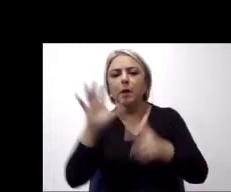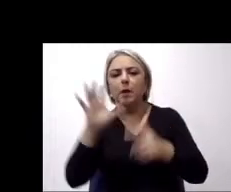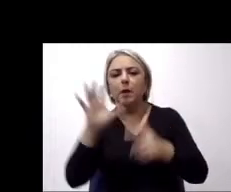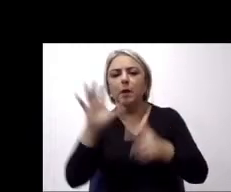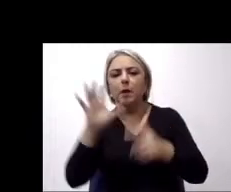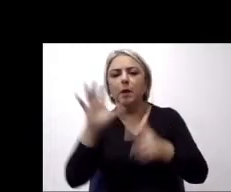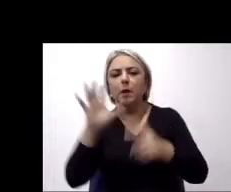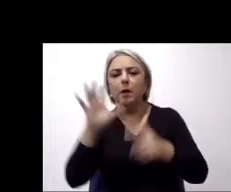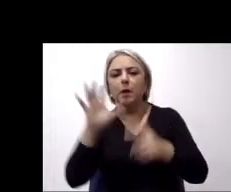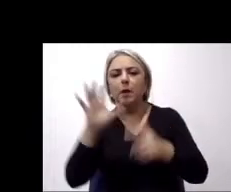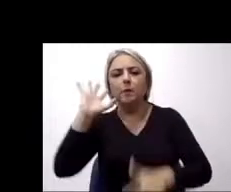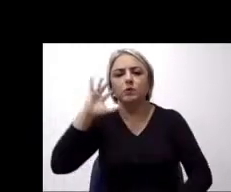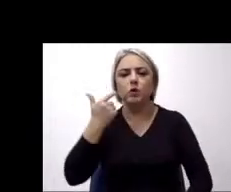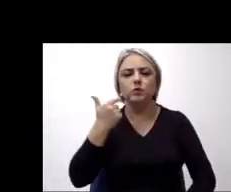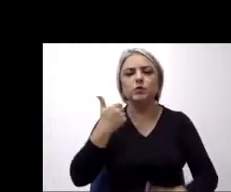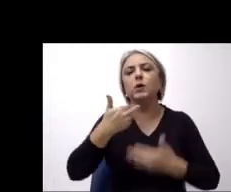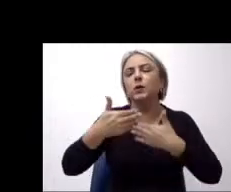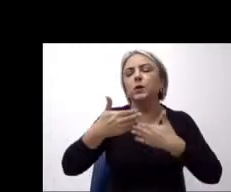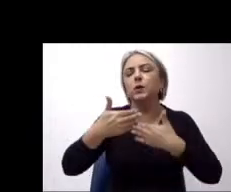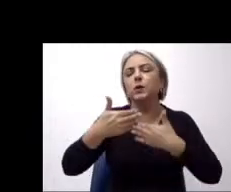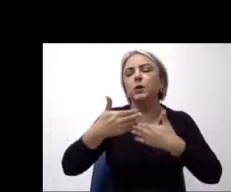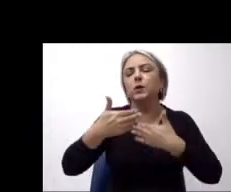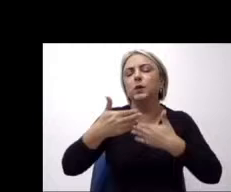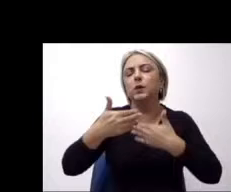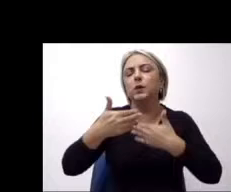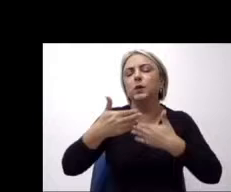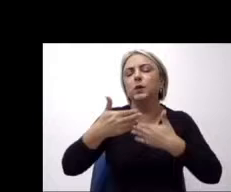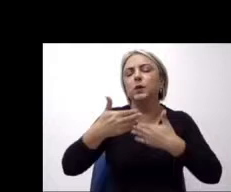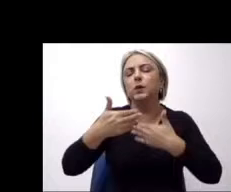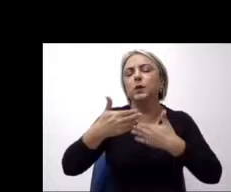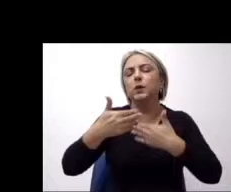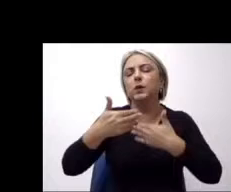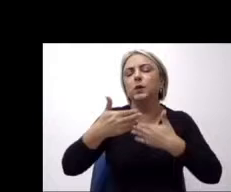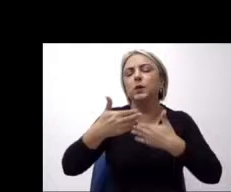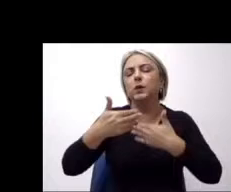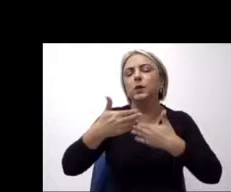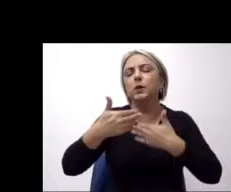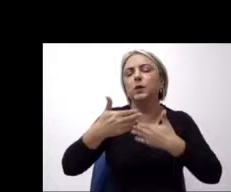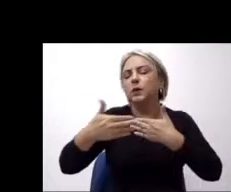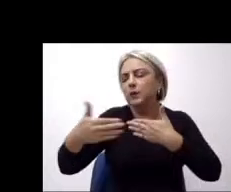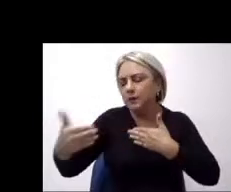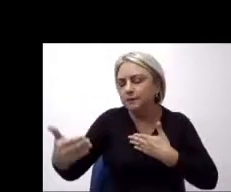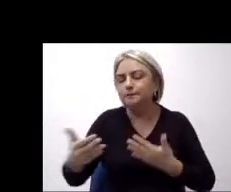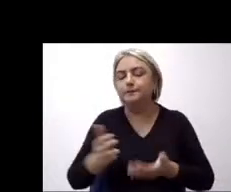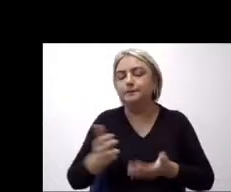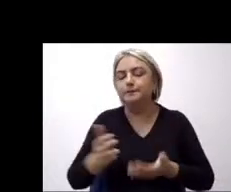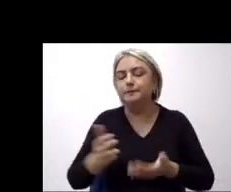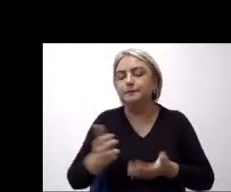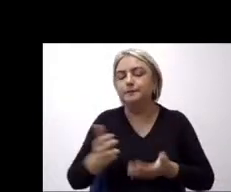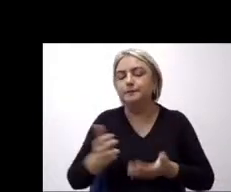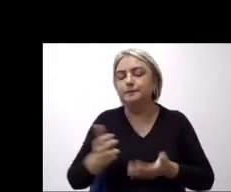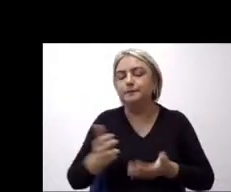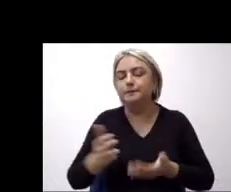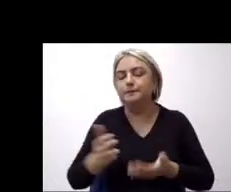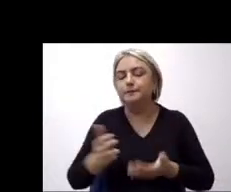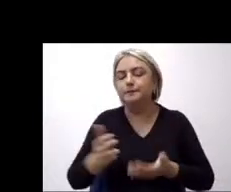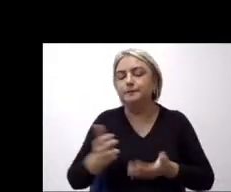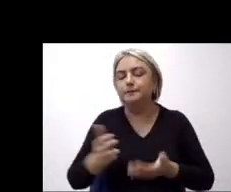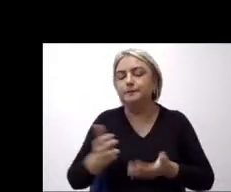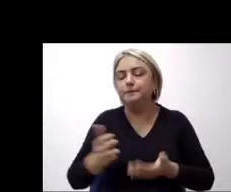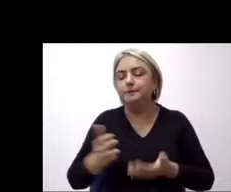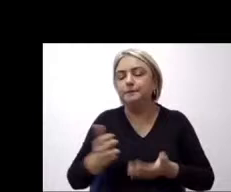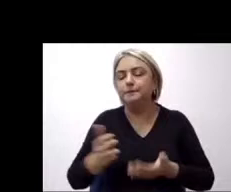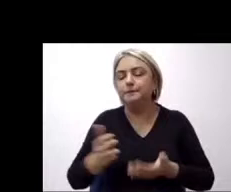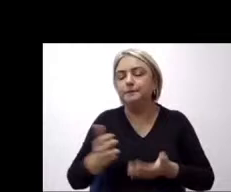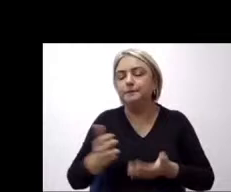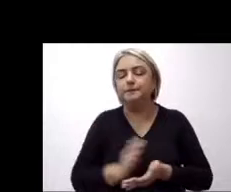rules. This is one of the problems with the policy subsystem or policy system, because we try to find a general dynamic